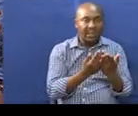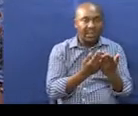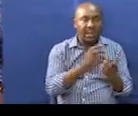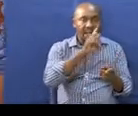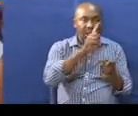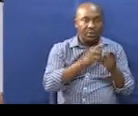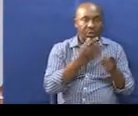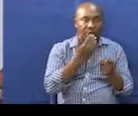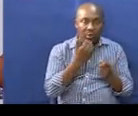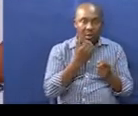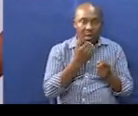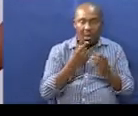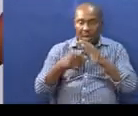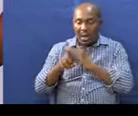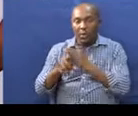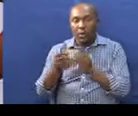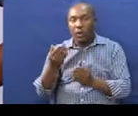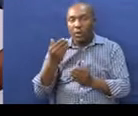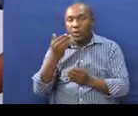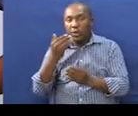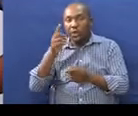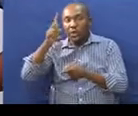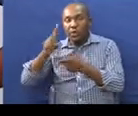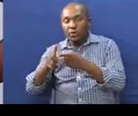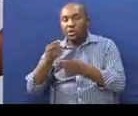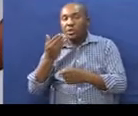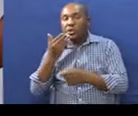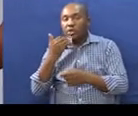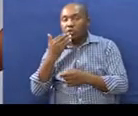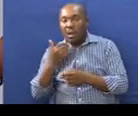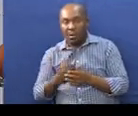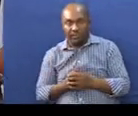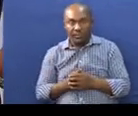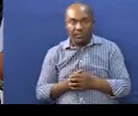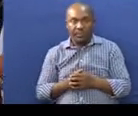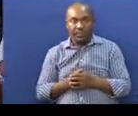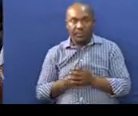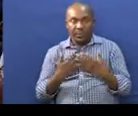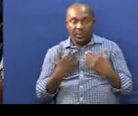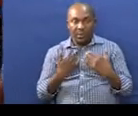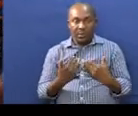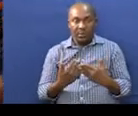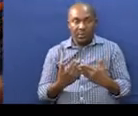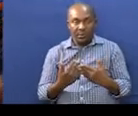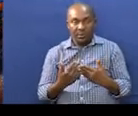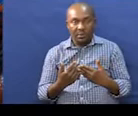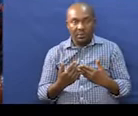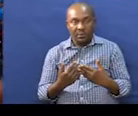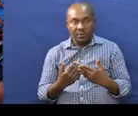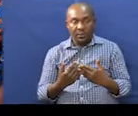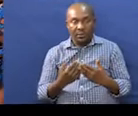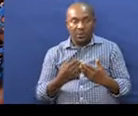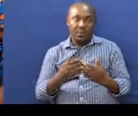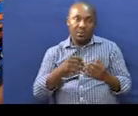Within the test tube, the non-reducing sugar will be not there, but the content will